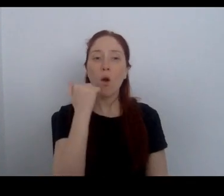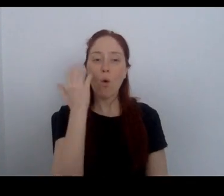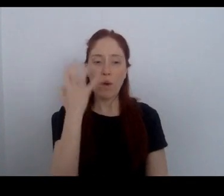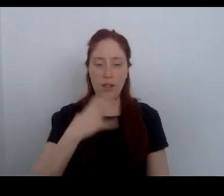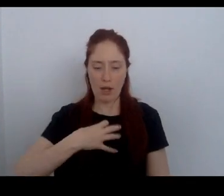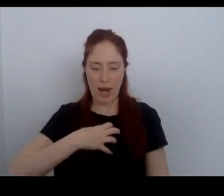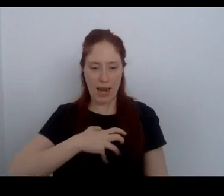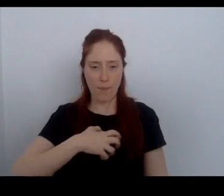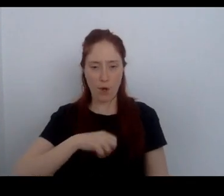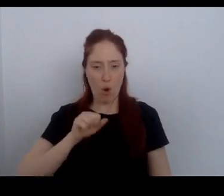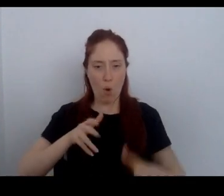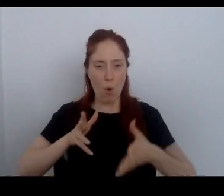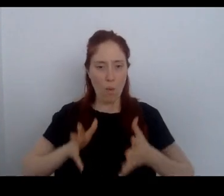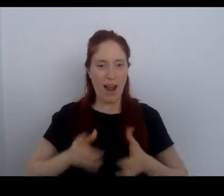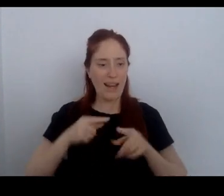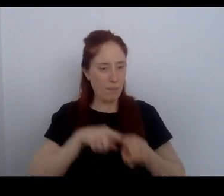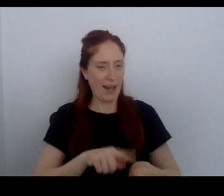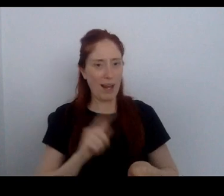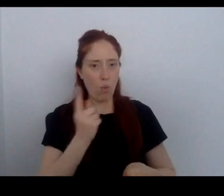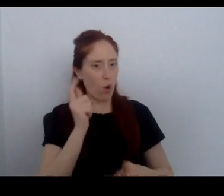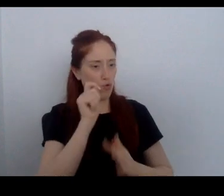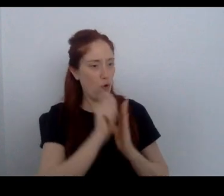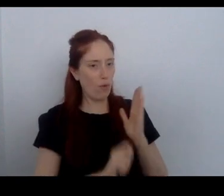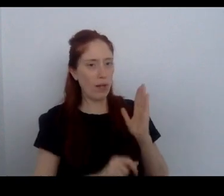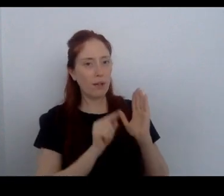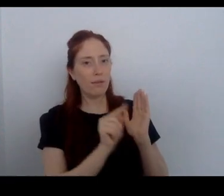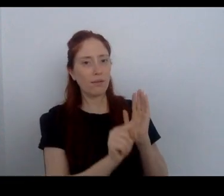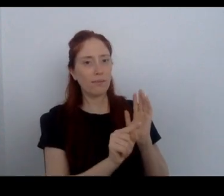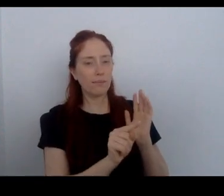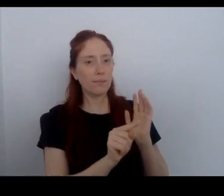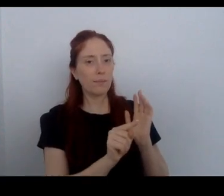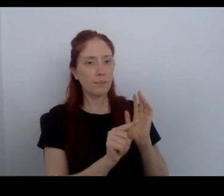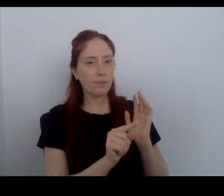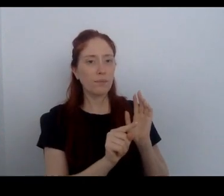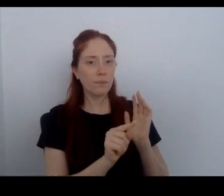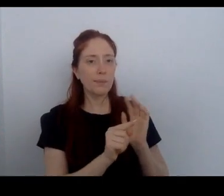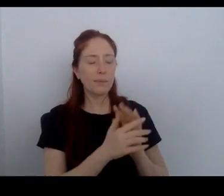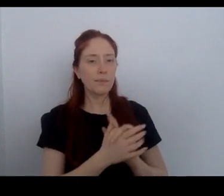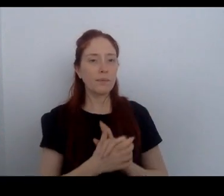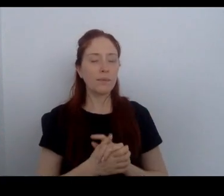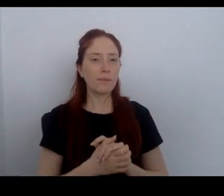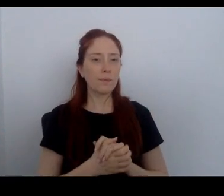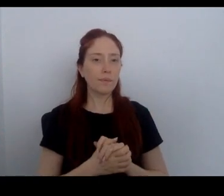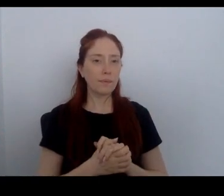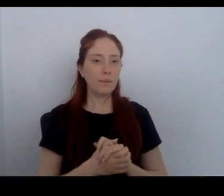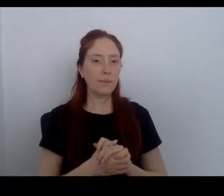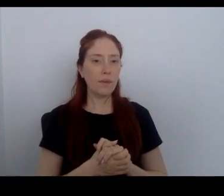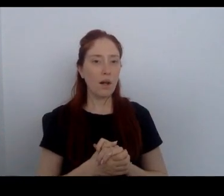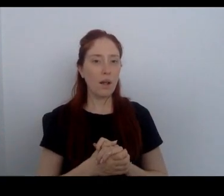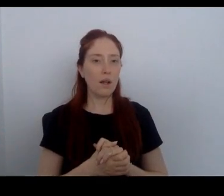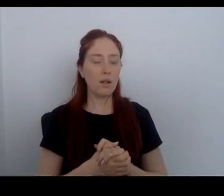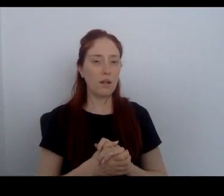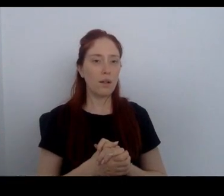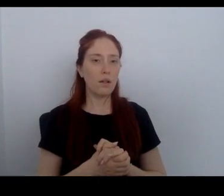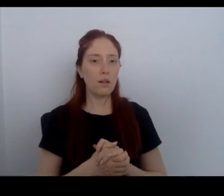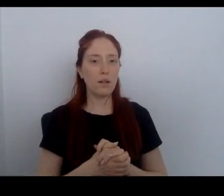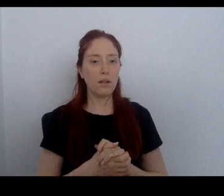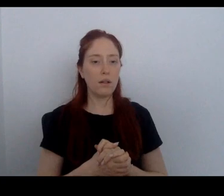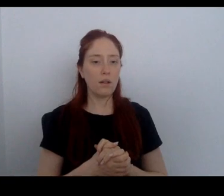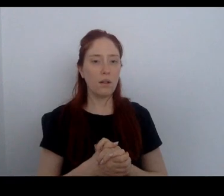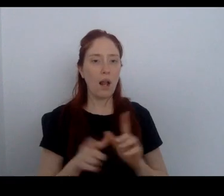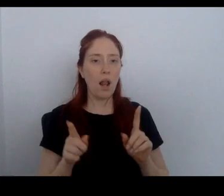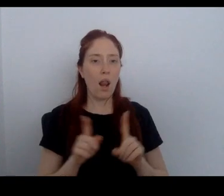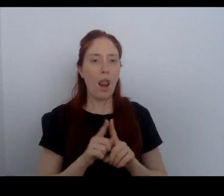in front of her, and you know, how could she draw us into it through the direction of her marks.